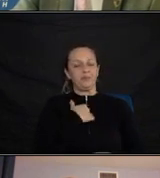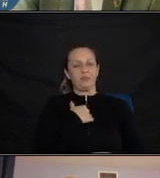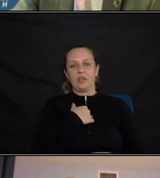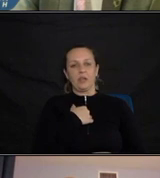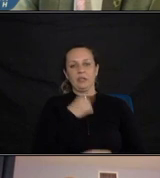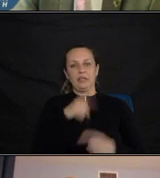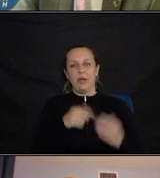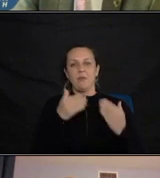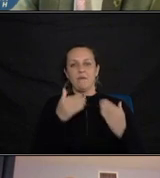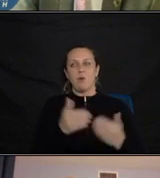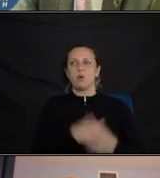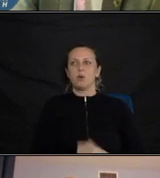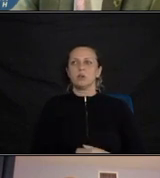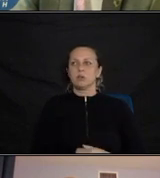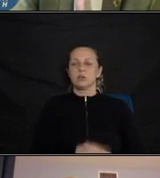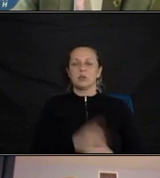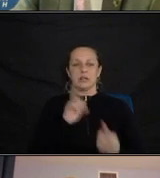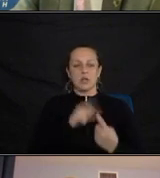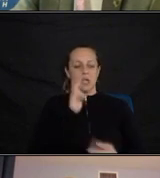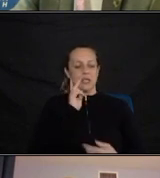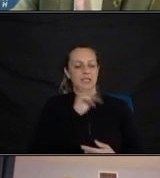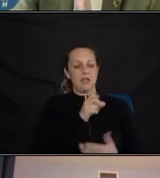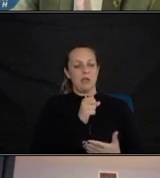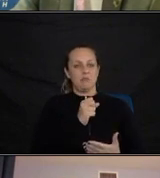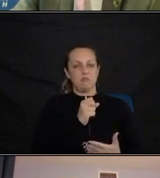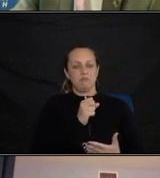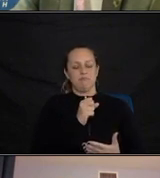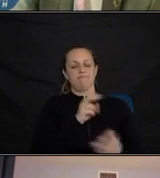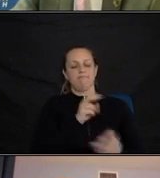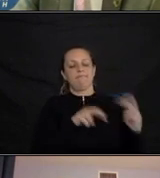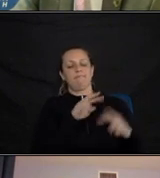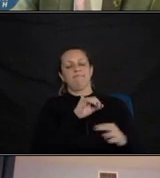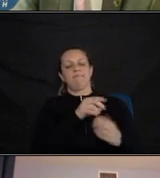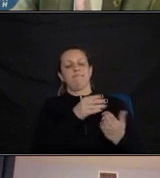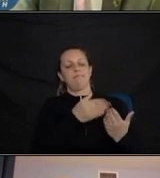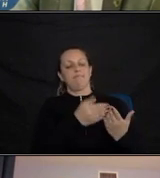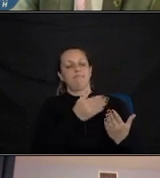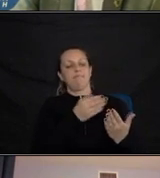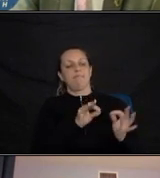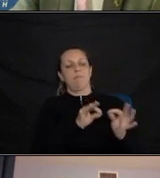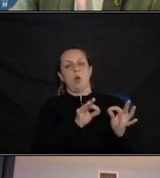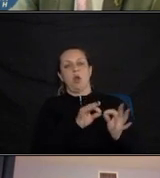I can't move forward until I see that appraisal. All